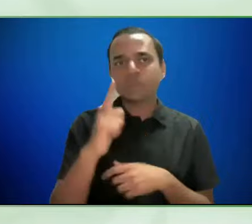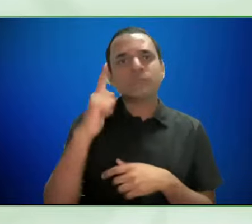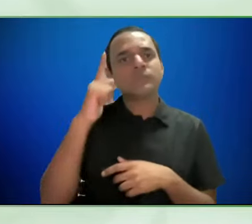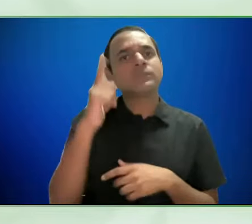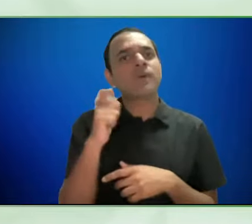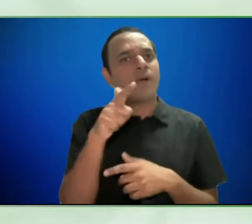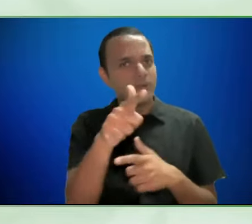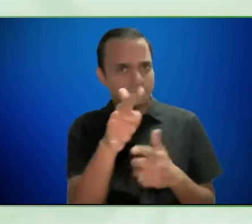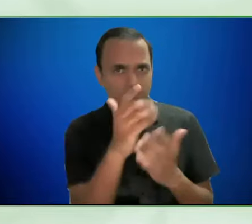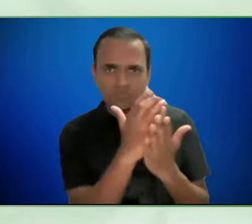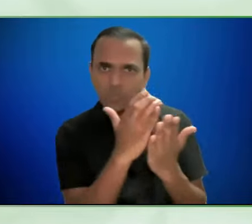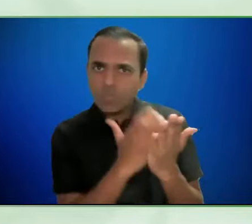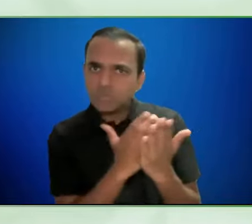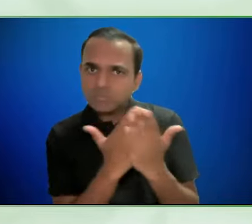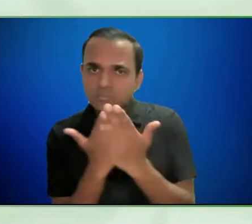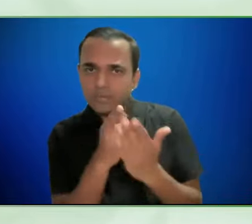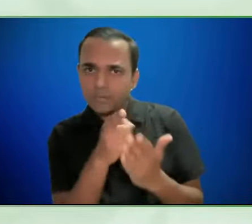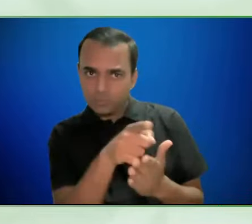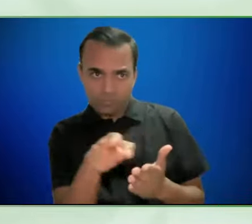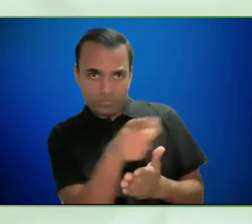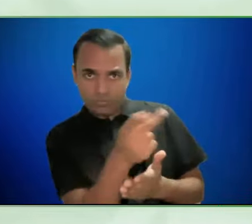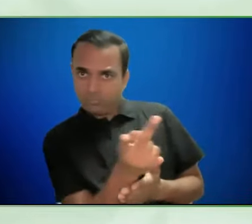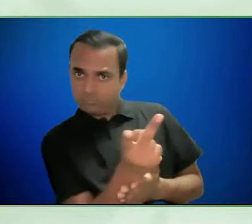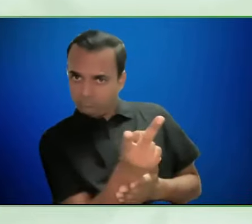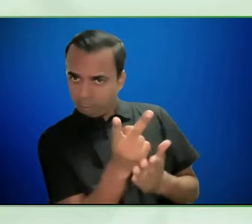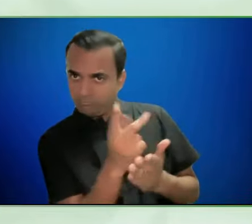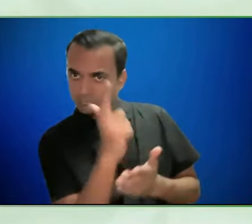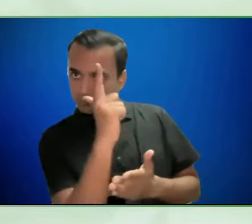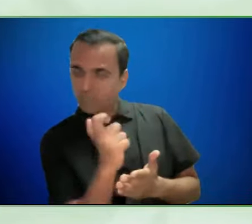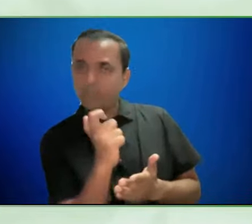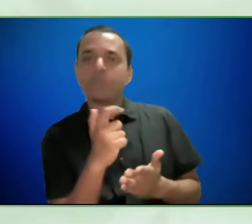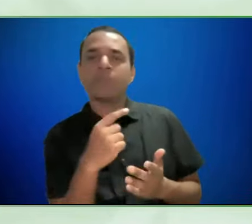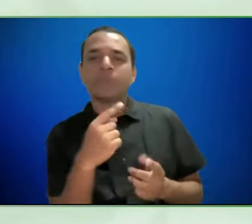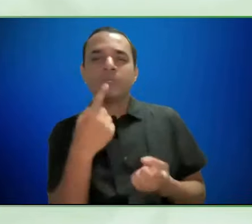community advocacy. Okay, yes.